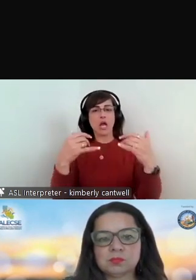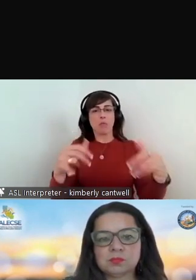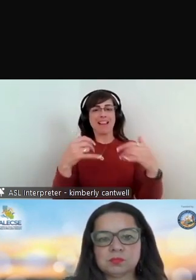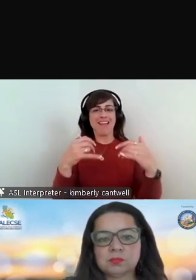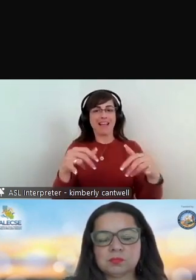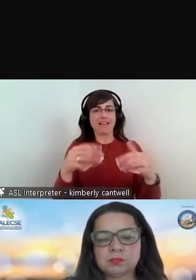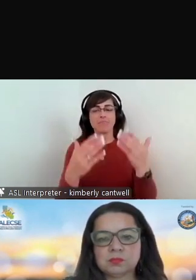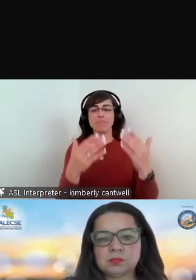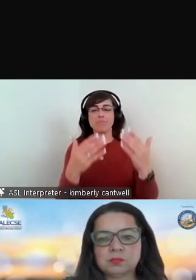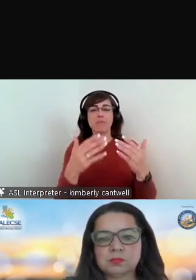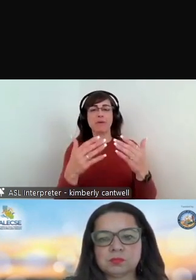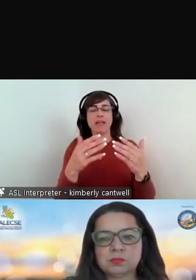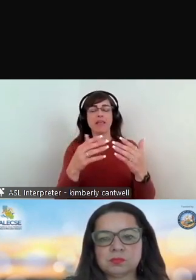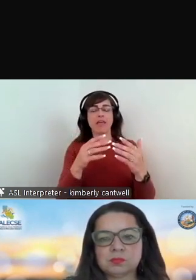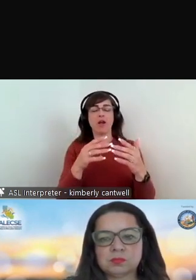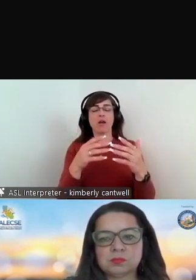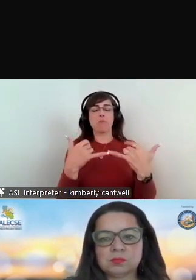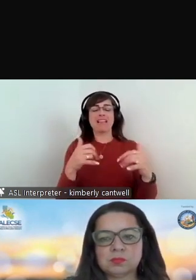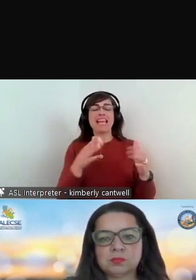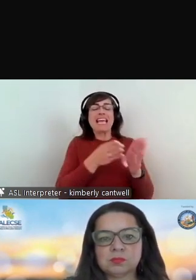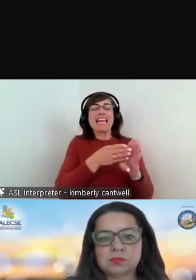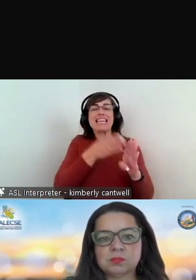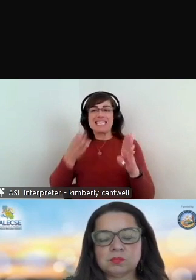be playing just next to each other.